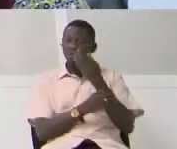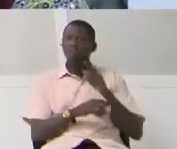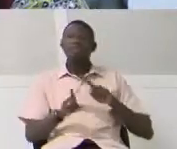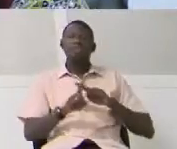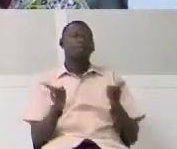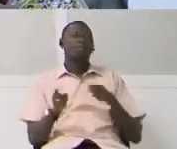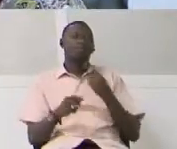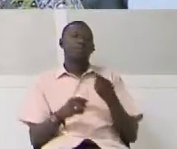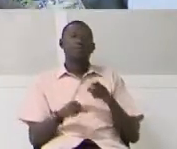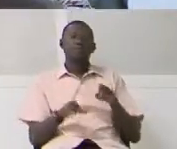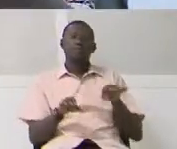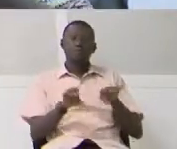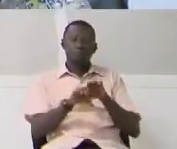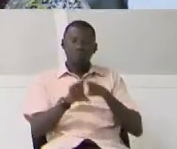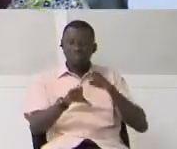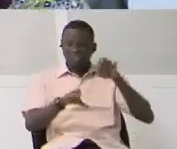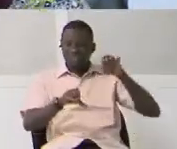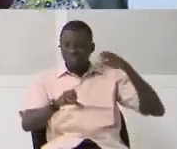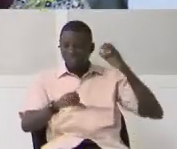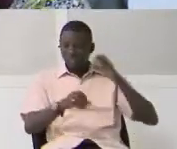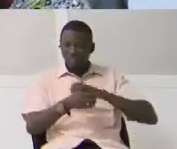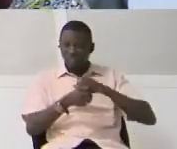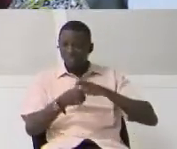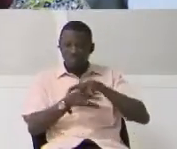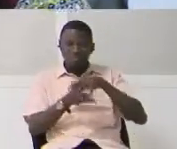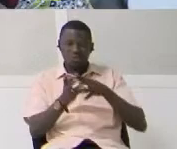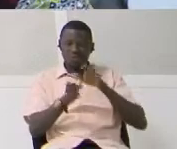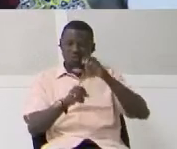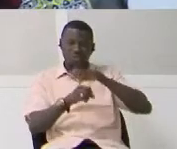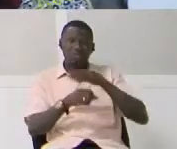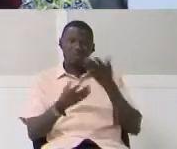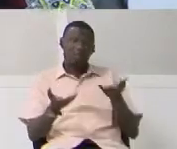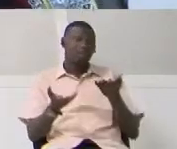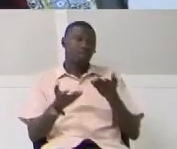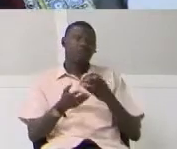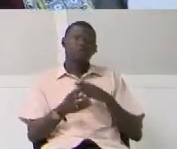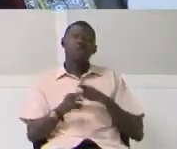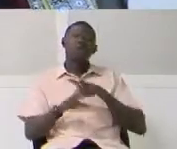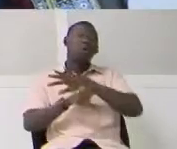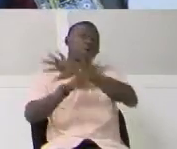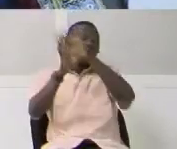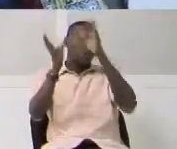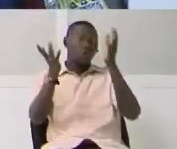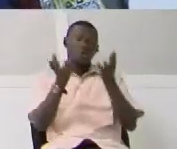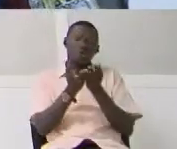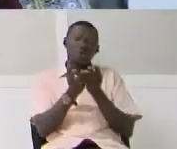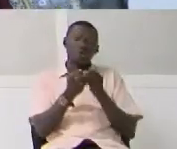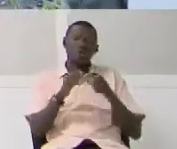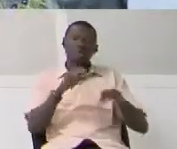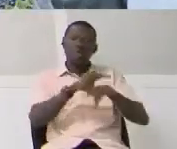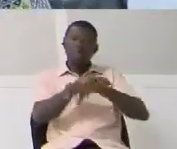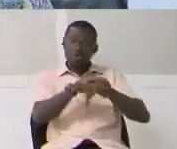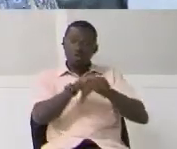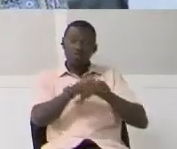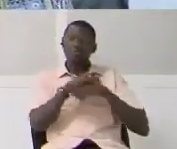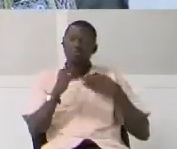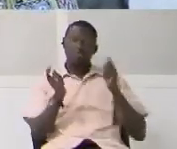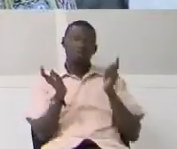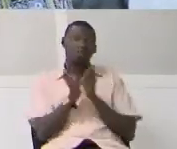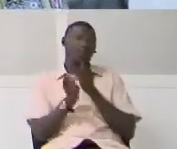from concrete. So area councils. So the area councils. Them now, man, meet them. I met all of them. All and